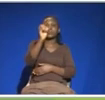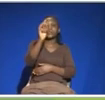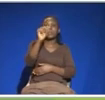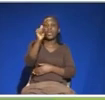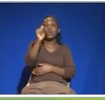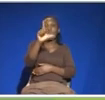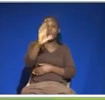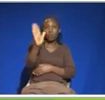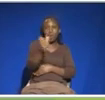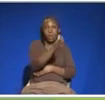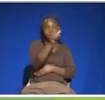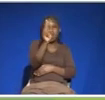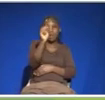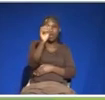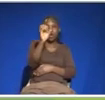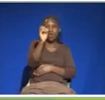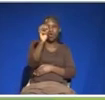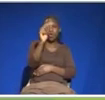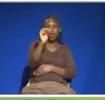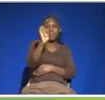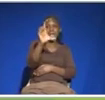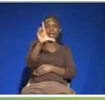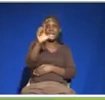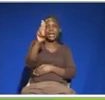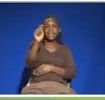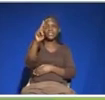nomenclature. Bi means 2.